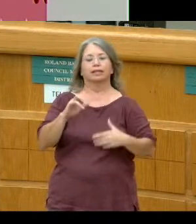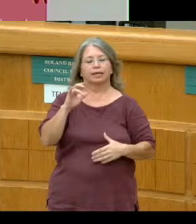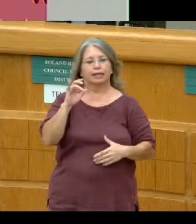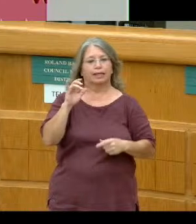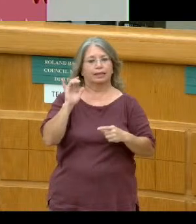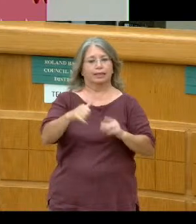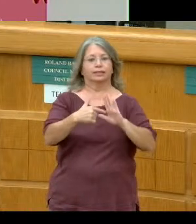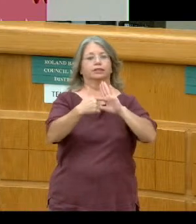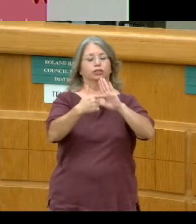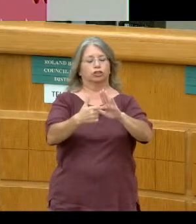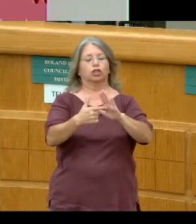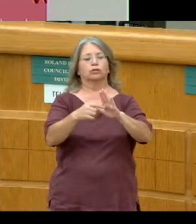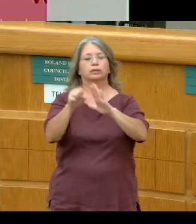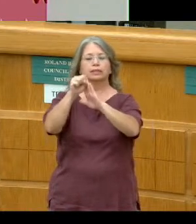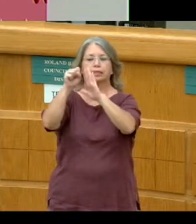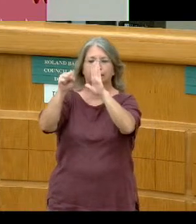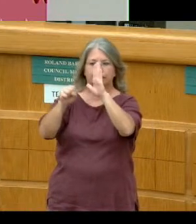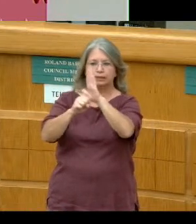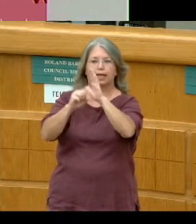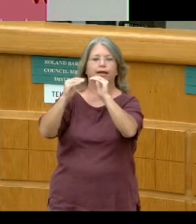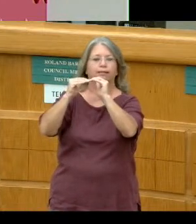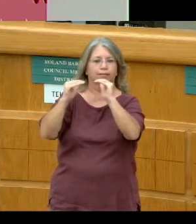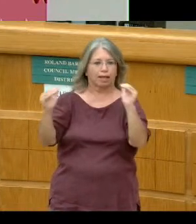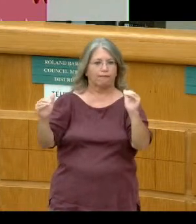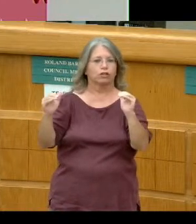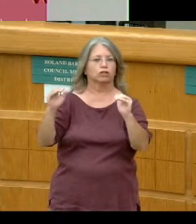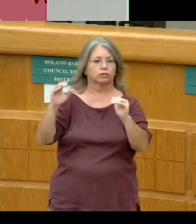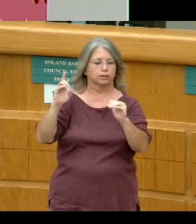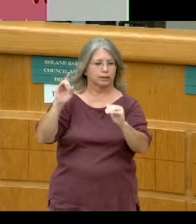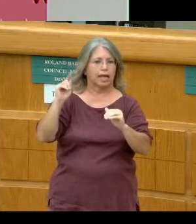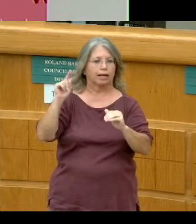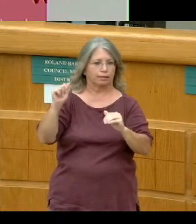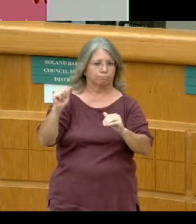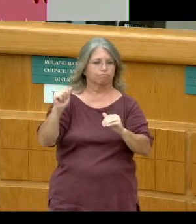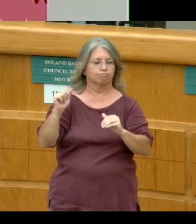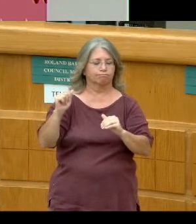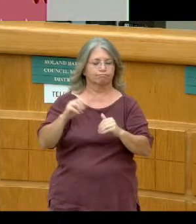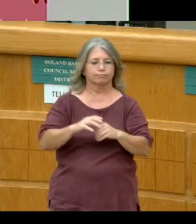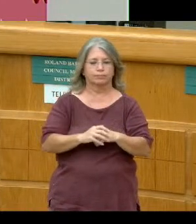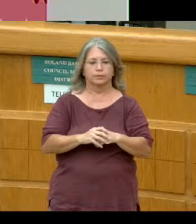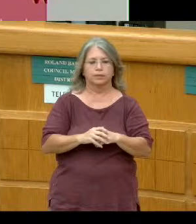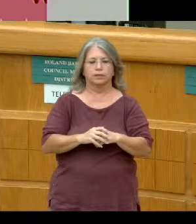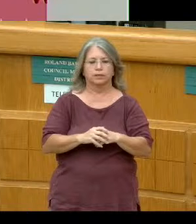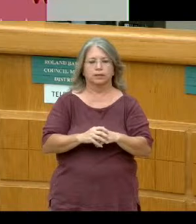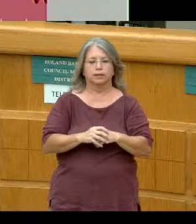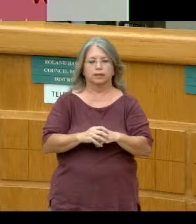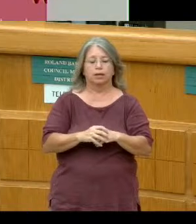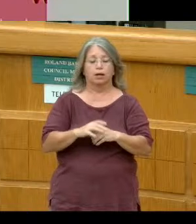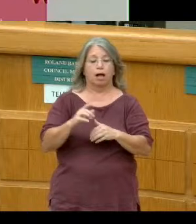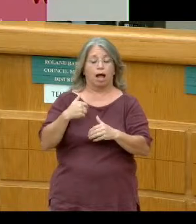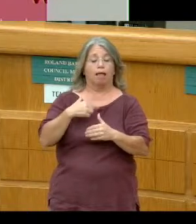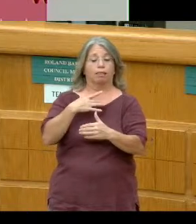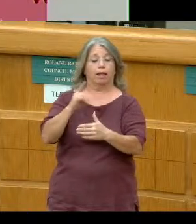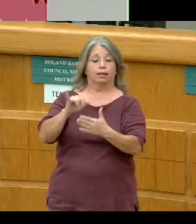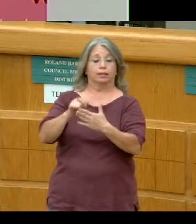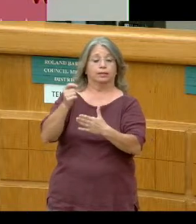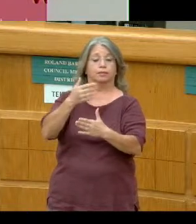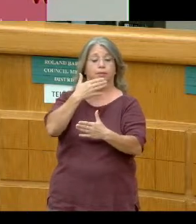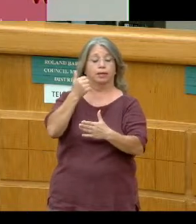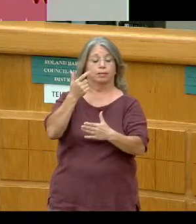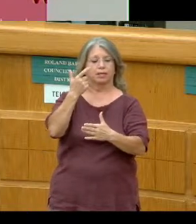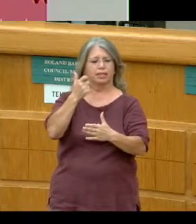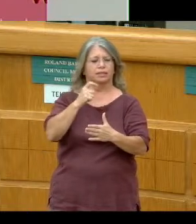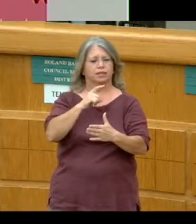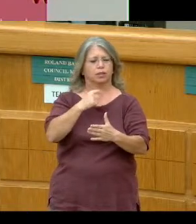data. And the part that I like about this is that it was really difficult to get our models to fit the way the fatalities were